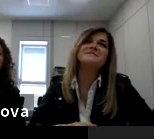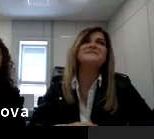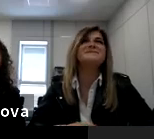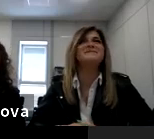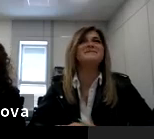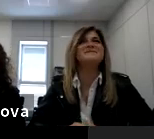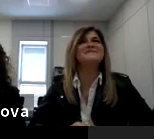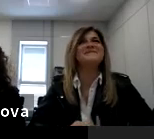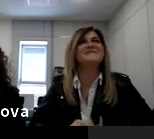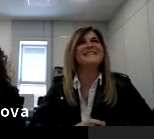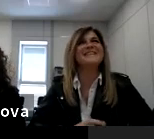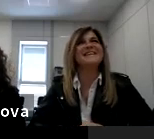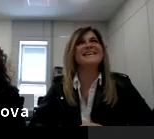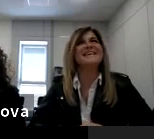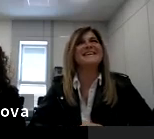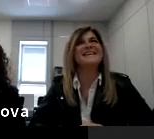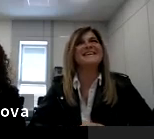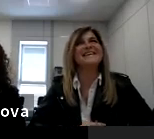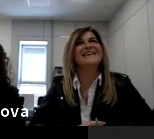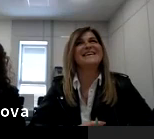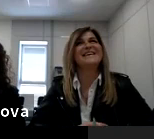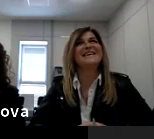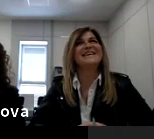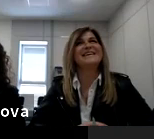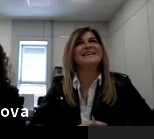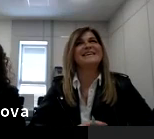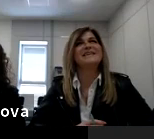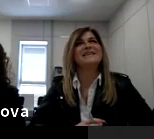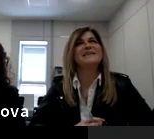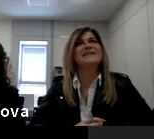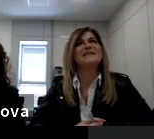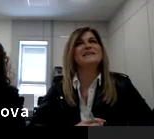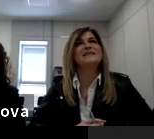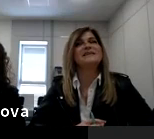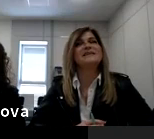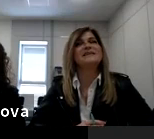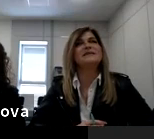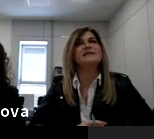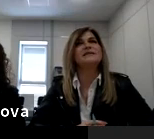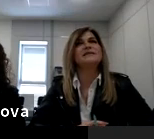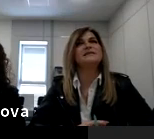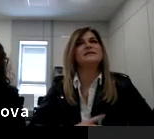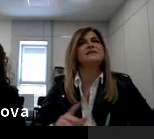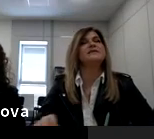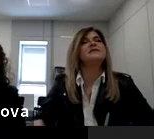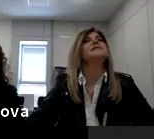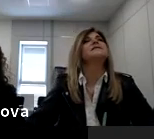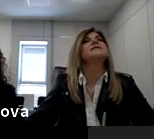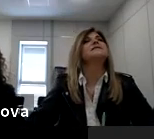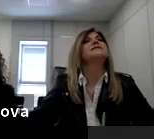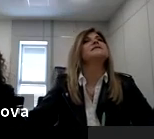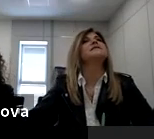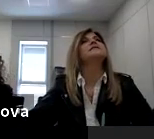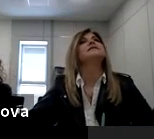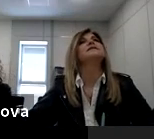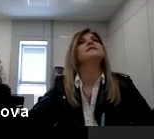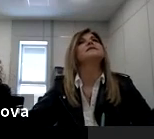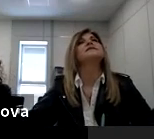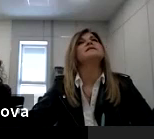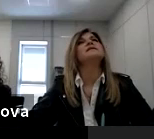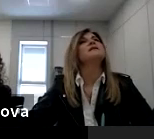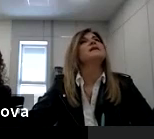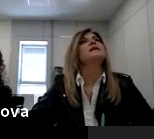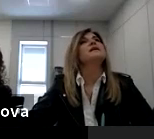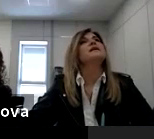Mm, You know, it will be better if I write you directly into the